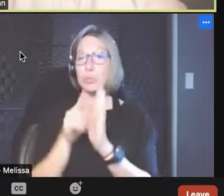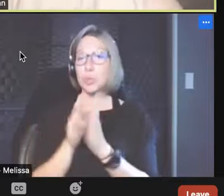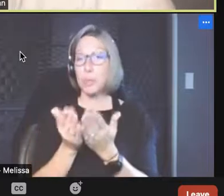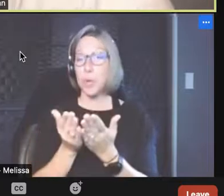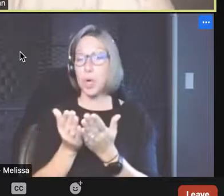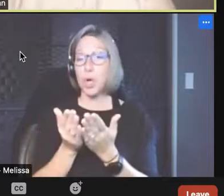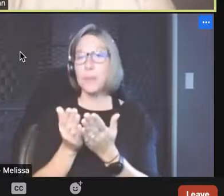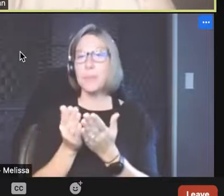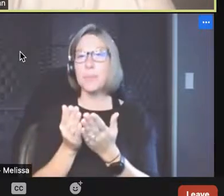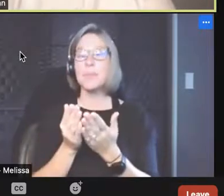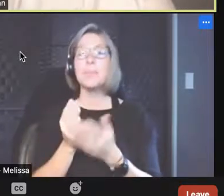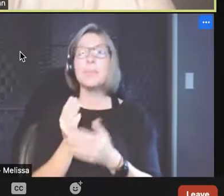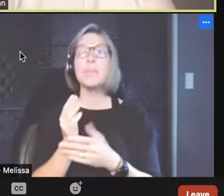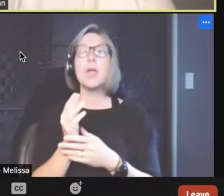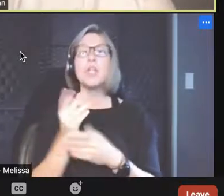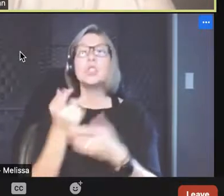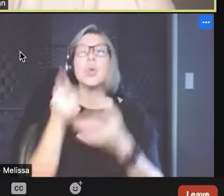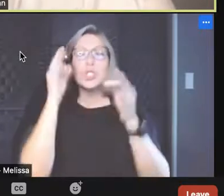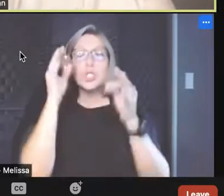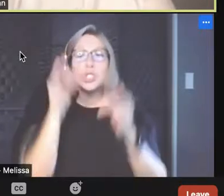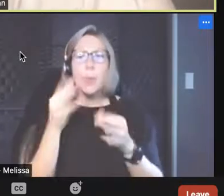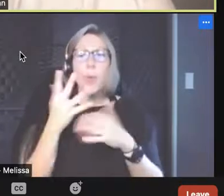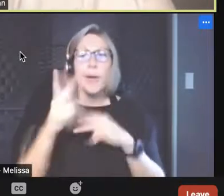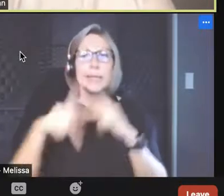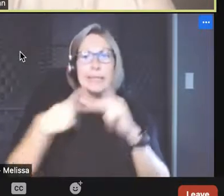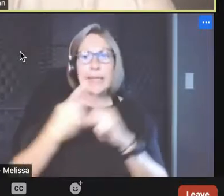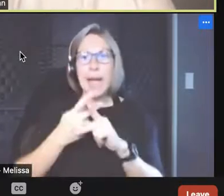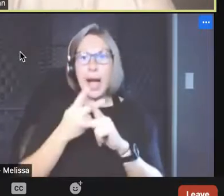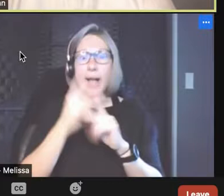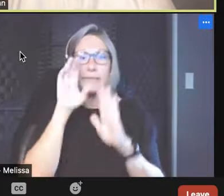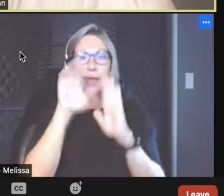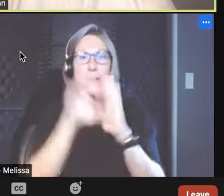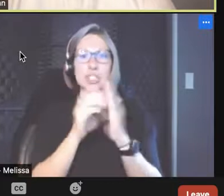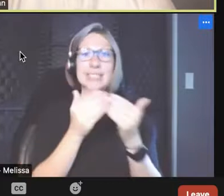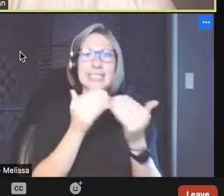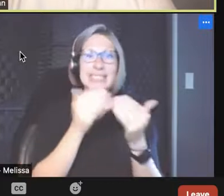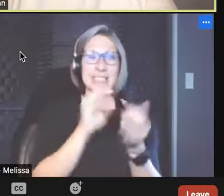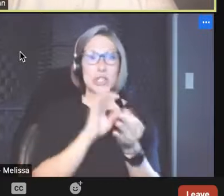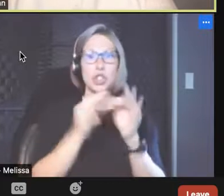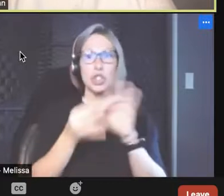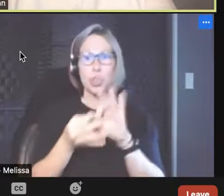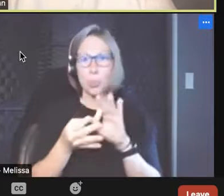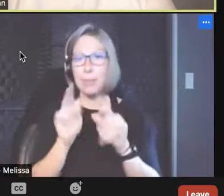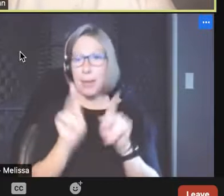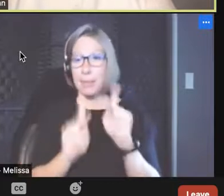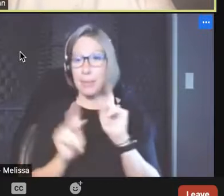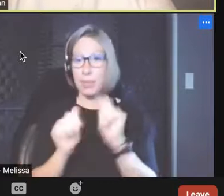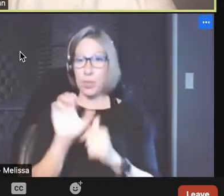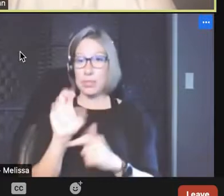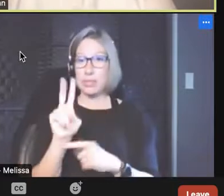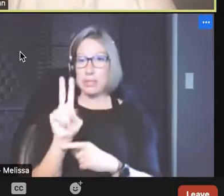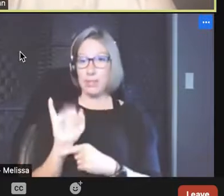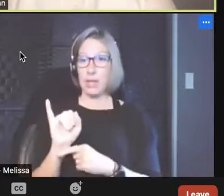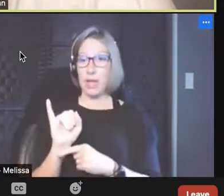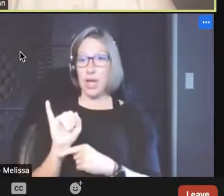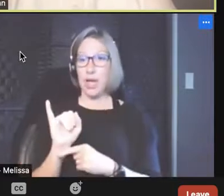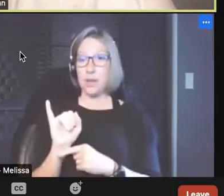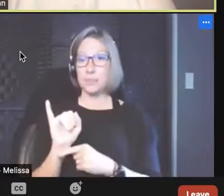things, to determine the type of images that are most easily interpreted by individuals with CVI. Because